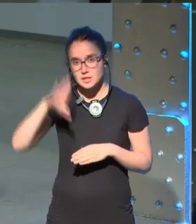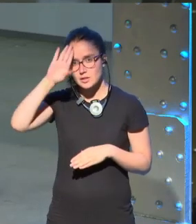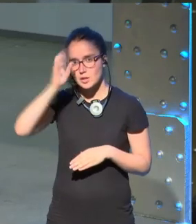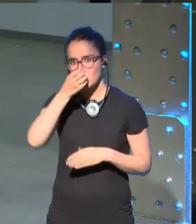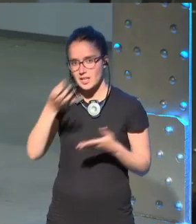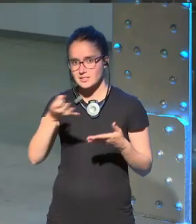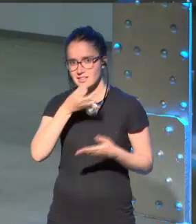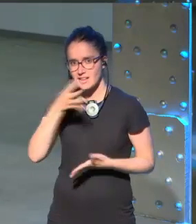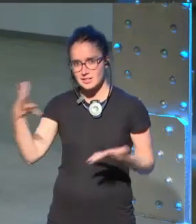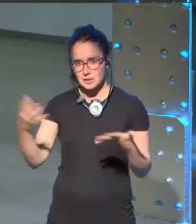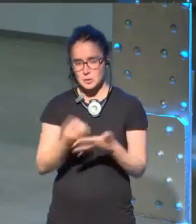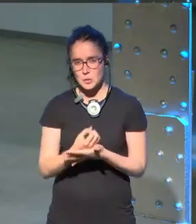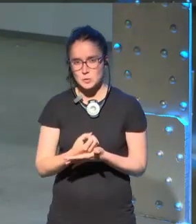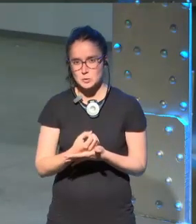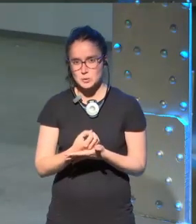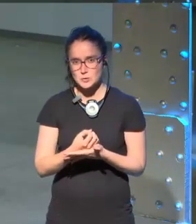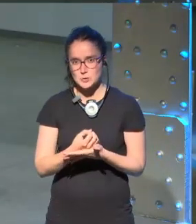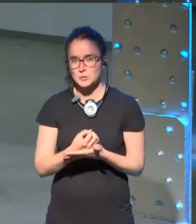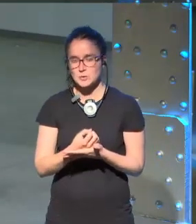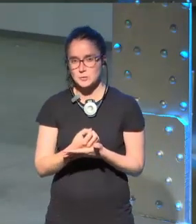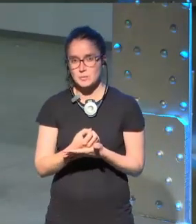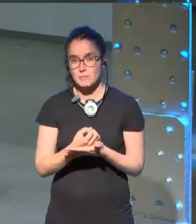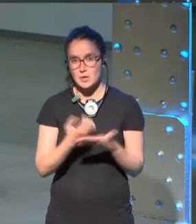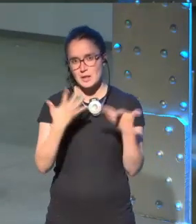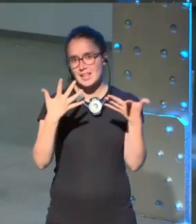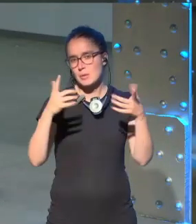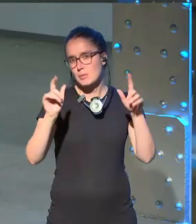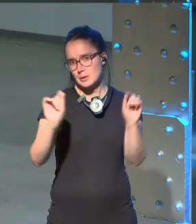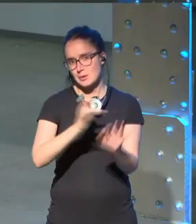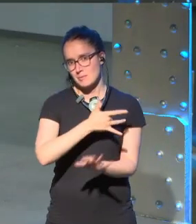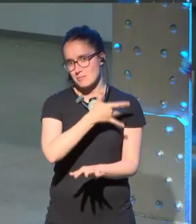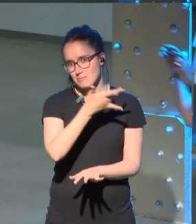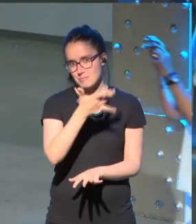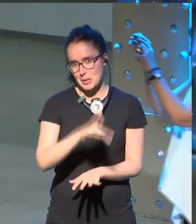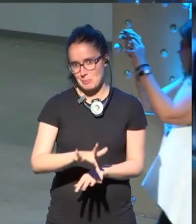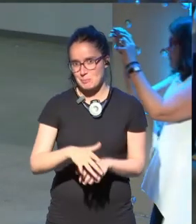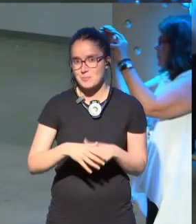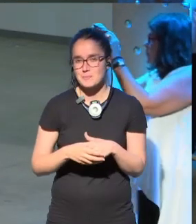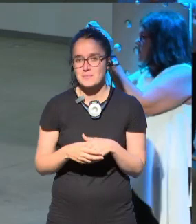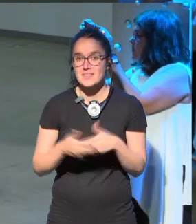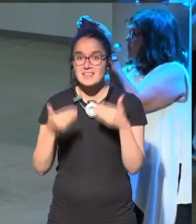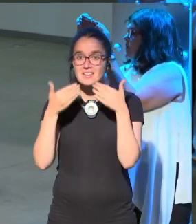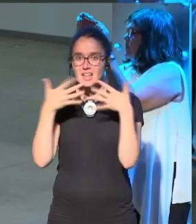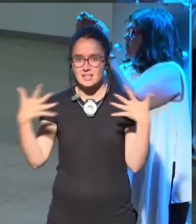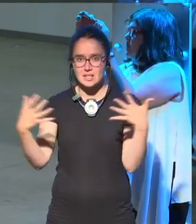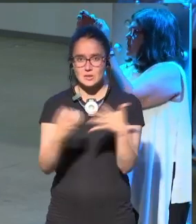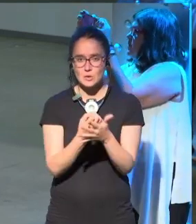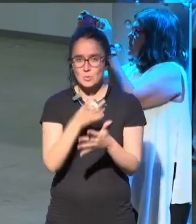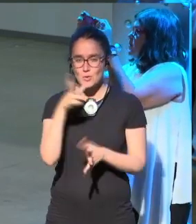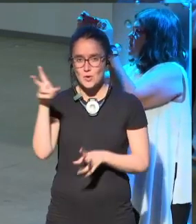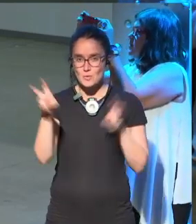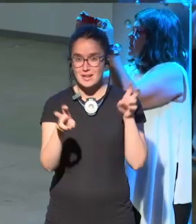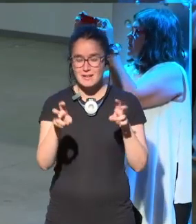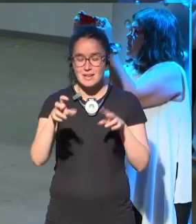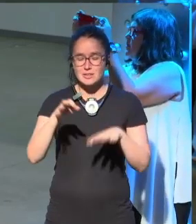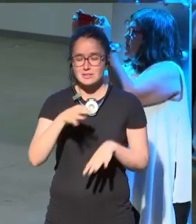Hola, buenas tardes a todos. Hello, good afternoon, everyone. Well, we've given 10 minutes of